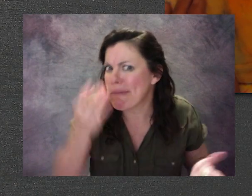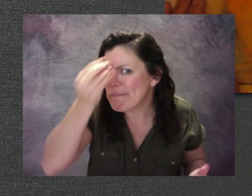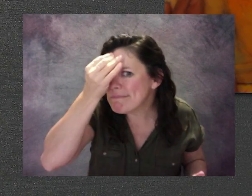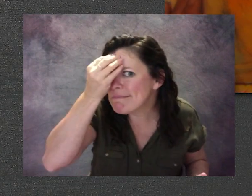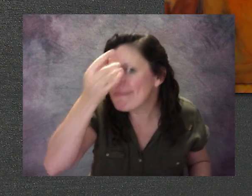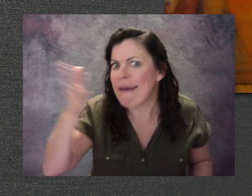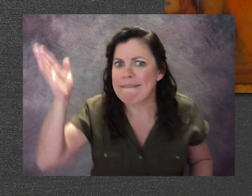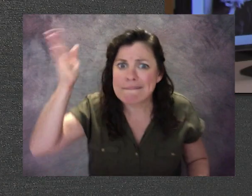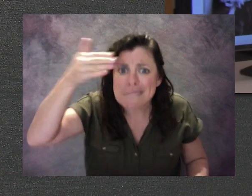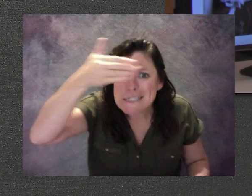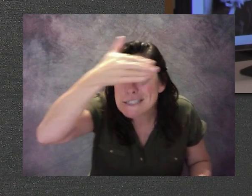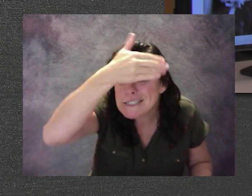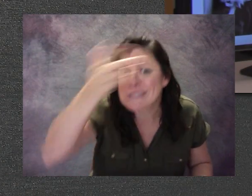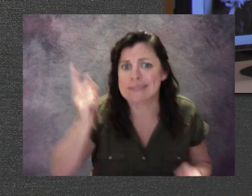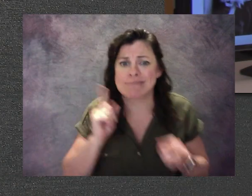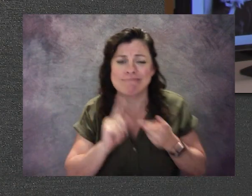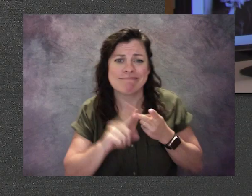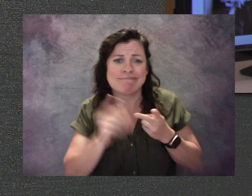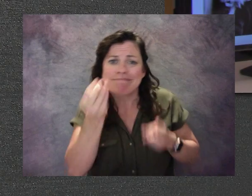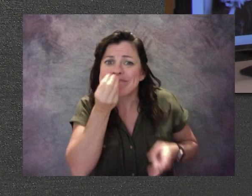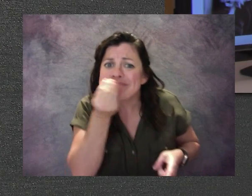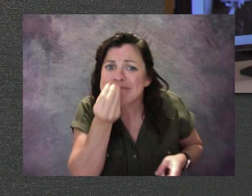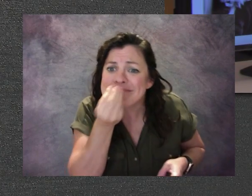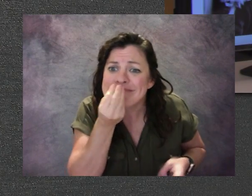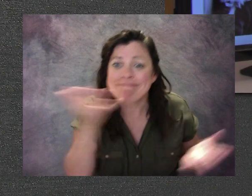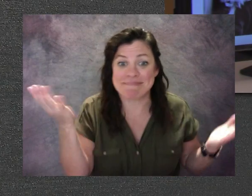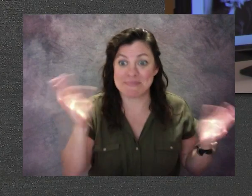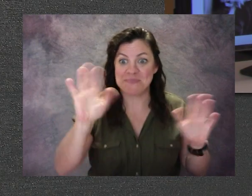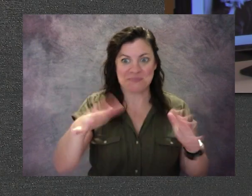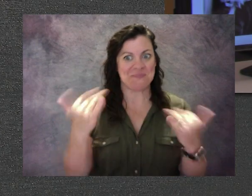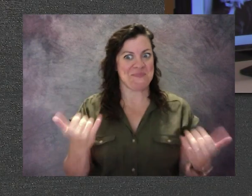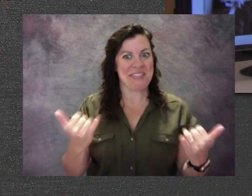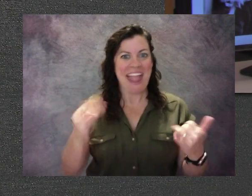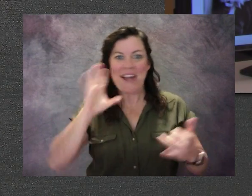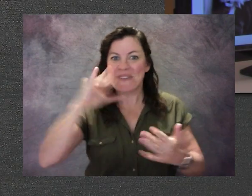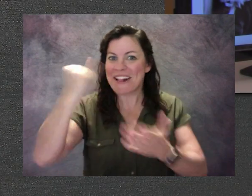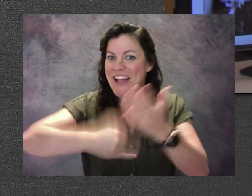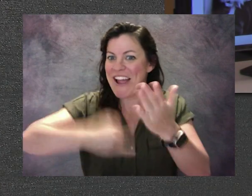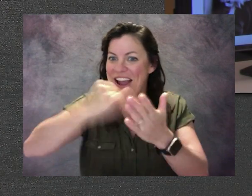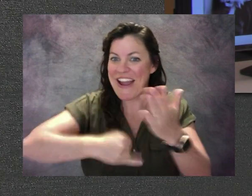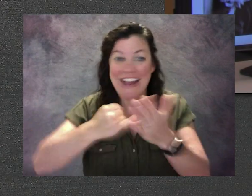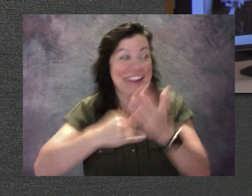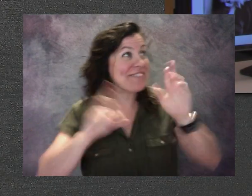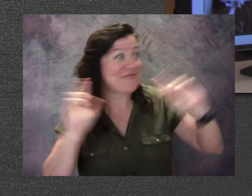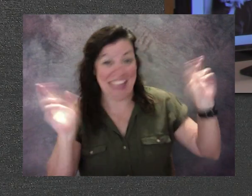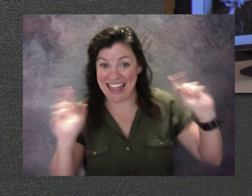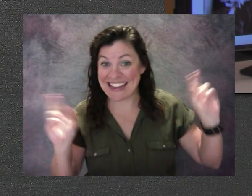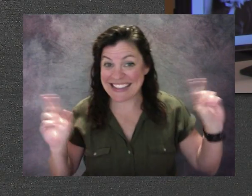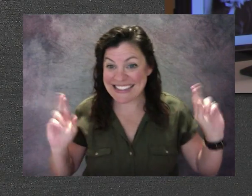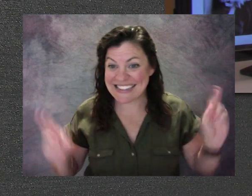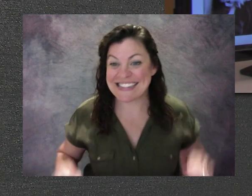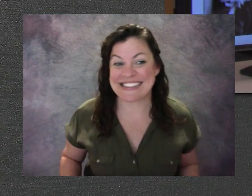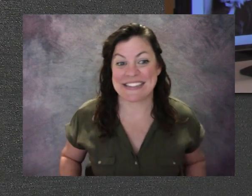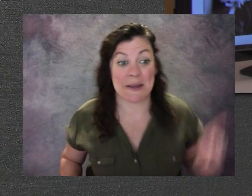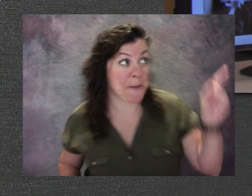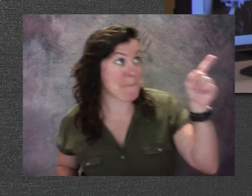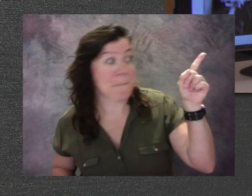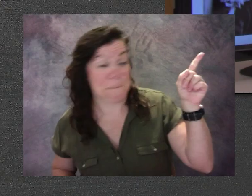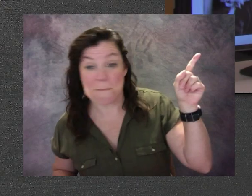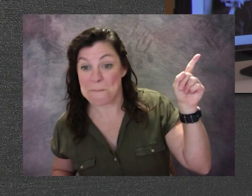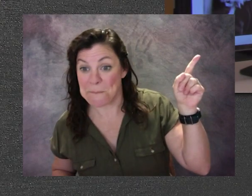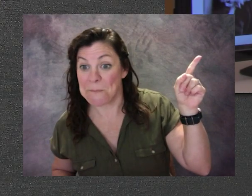it. All right, it's time to get started on our art project now. We are going to take